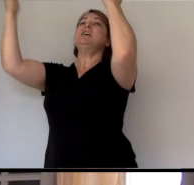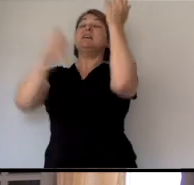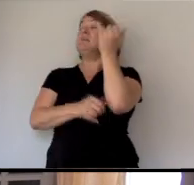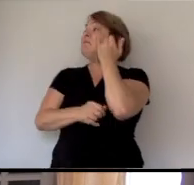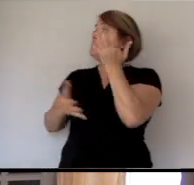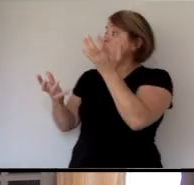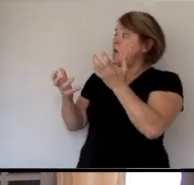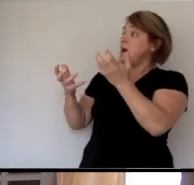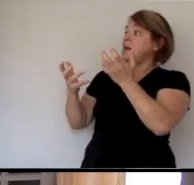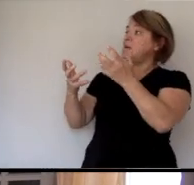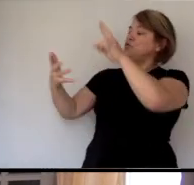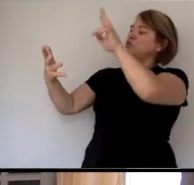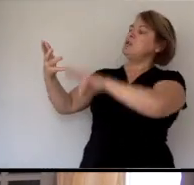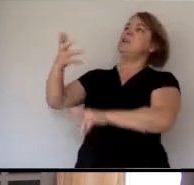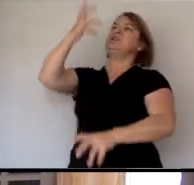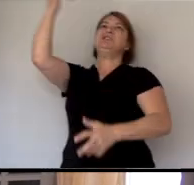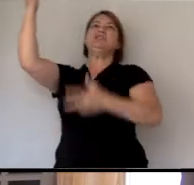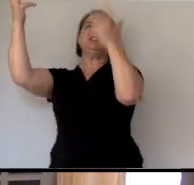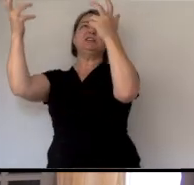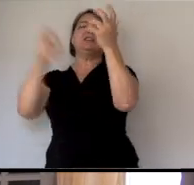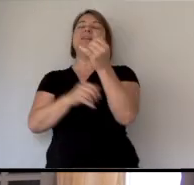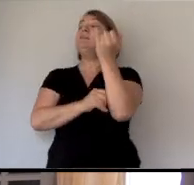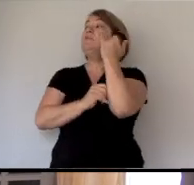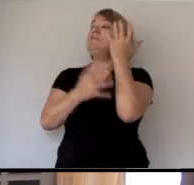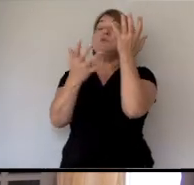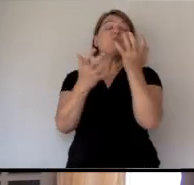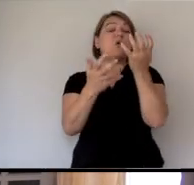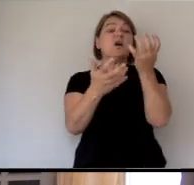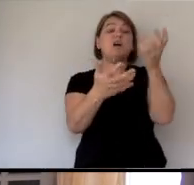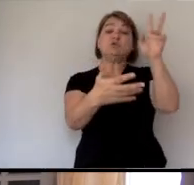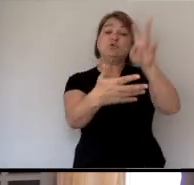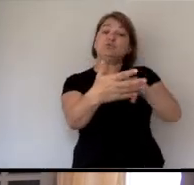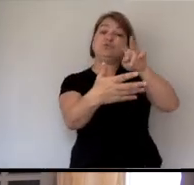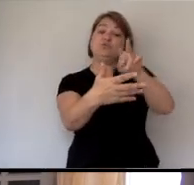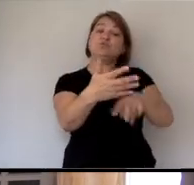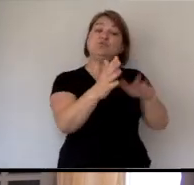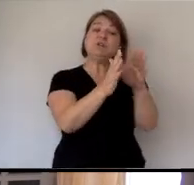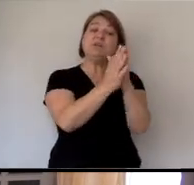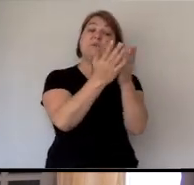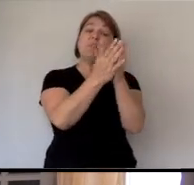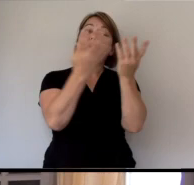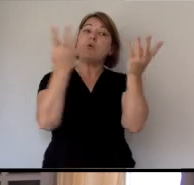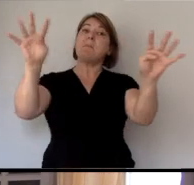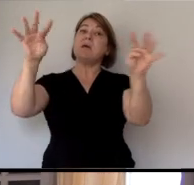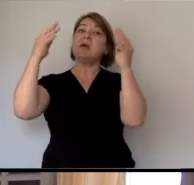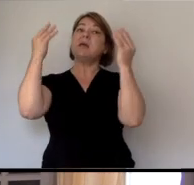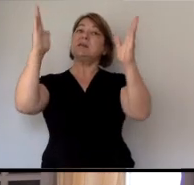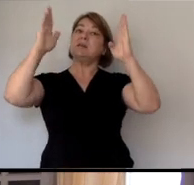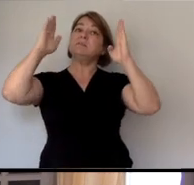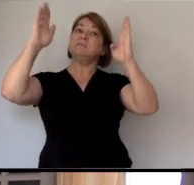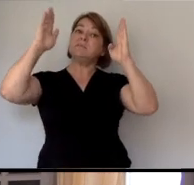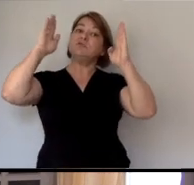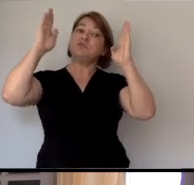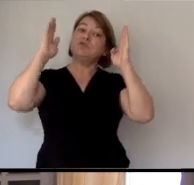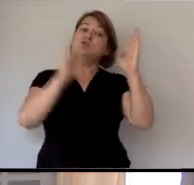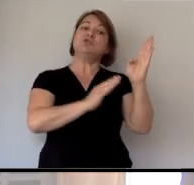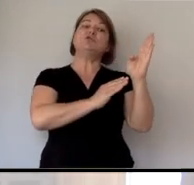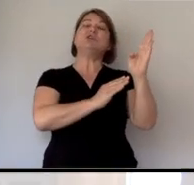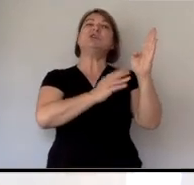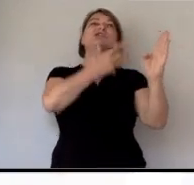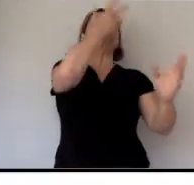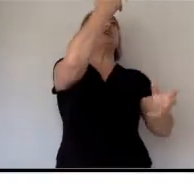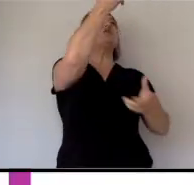you want to read a book, shout hooray, hooray. If you want to read a book, listen up and take a look. If you want to read a book, shout hooray,